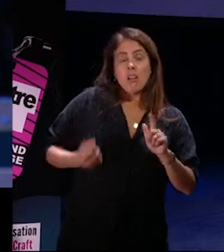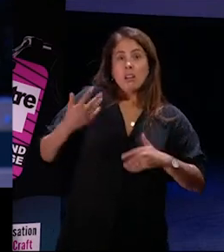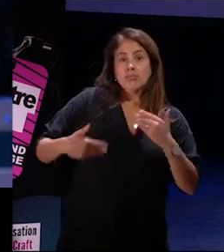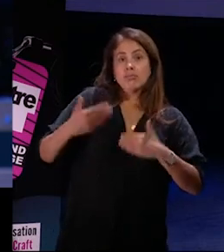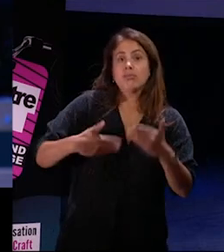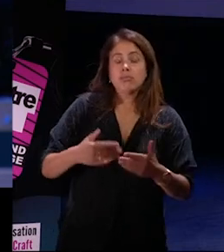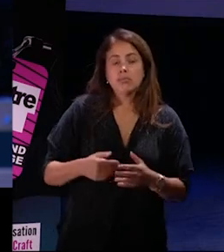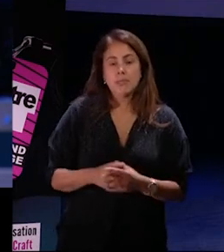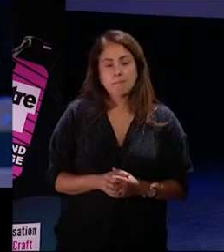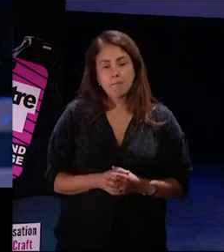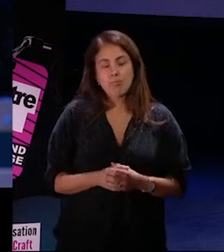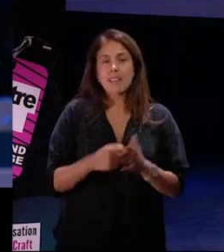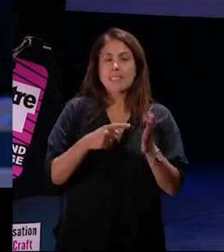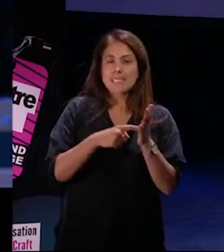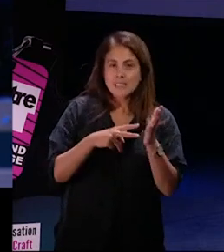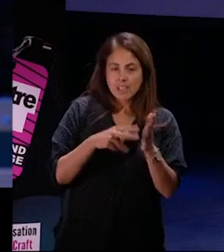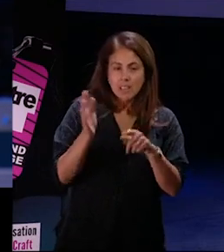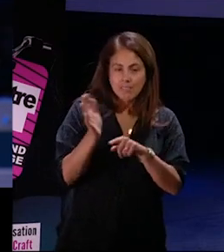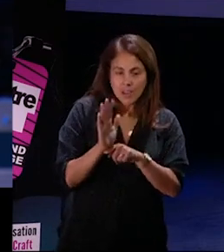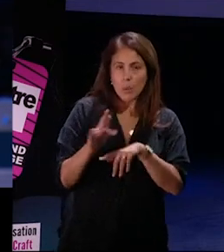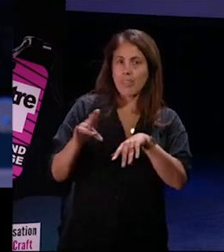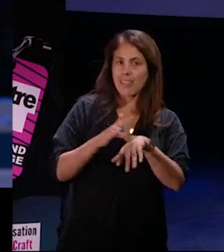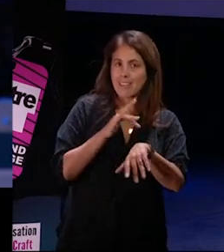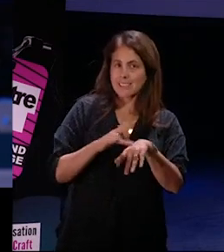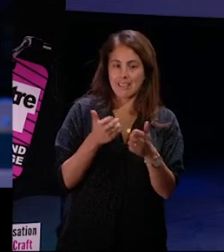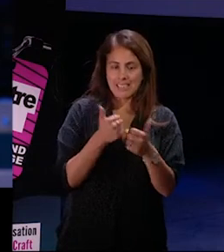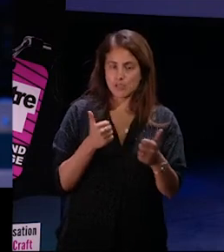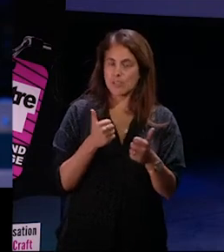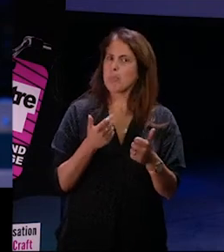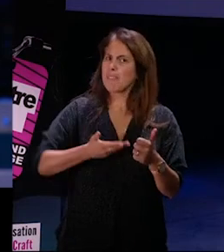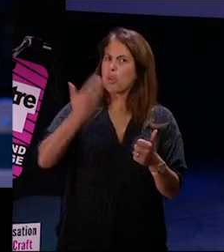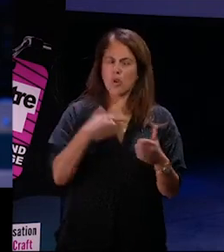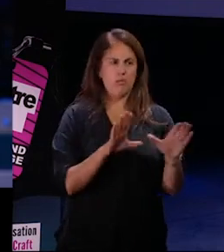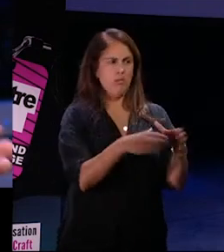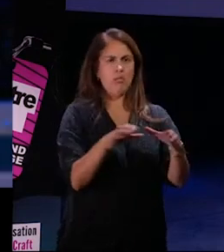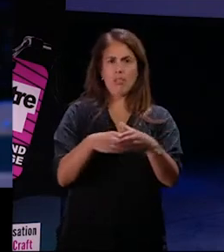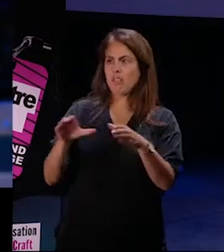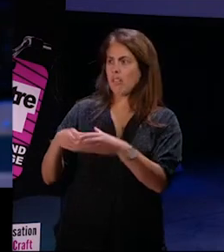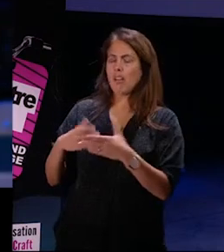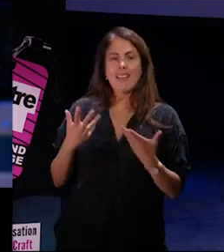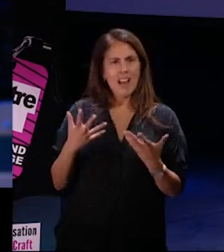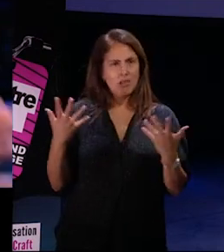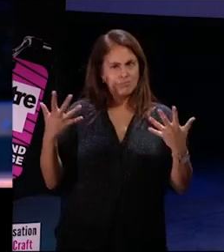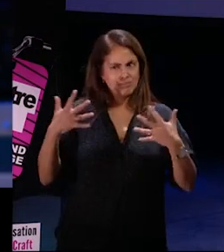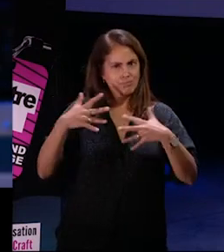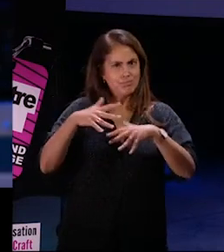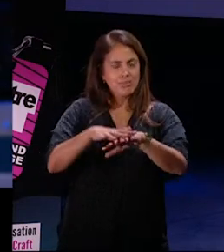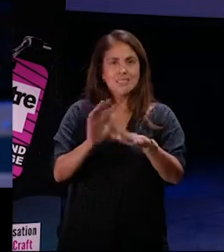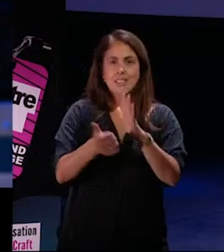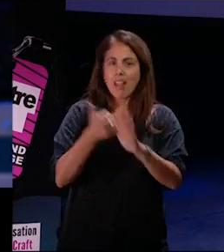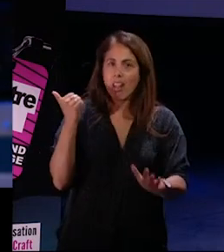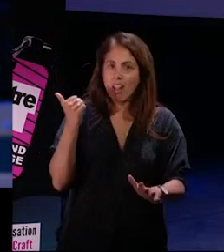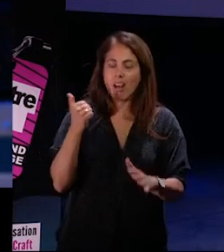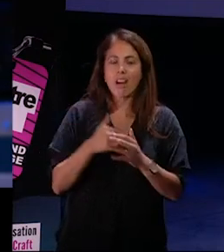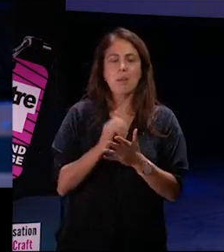I think the TV, film and theatre industries, which are very, very separate, we're now starting to see crossover skills. So we've